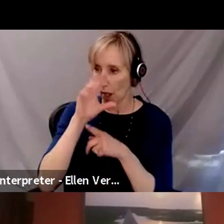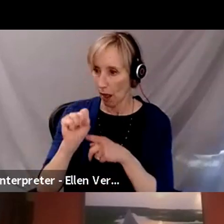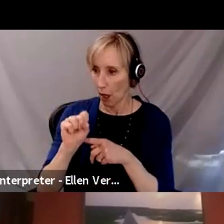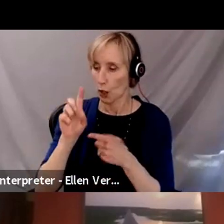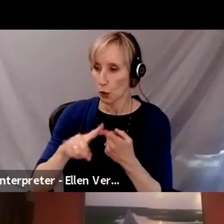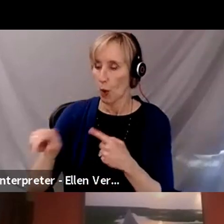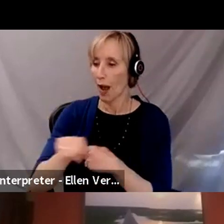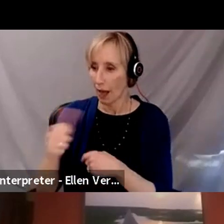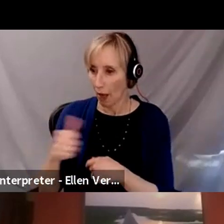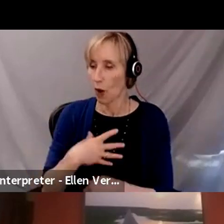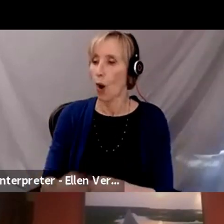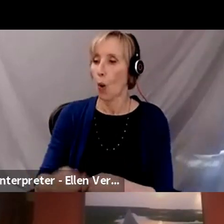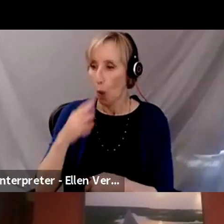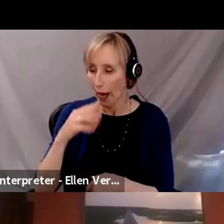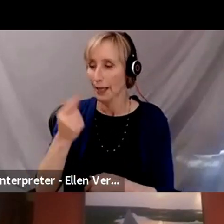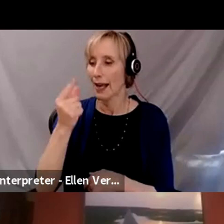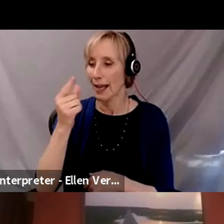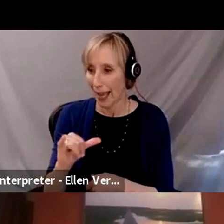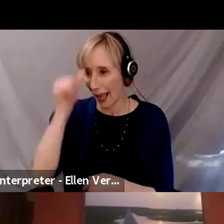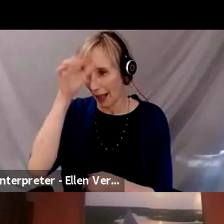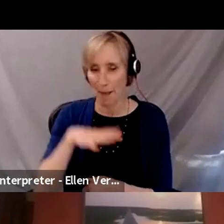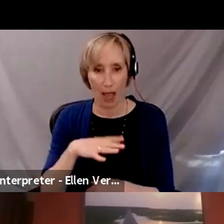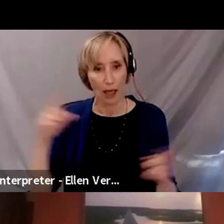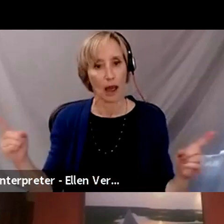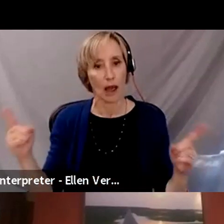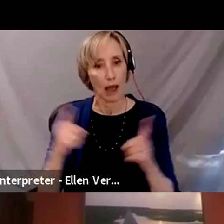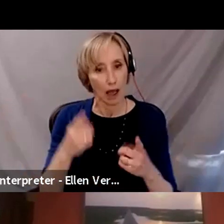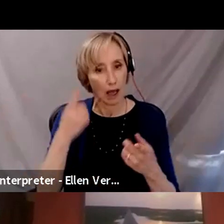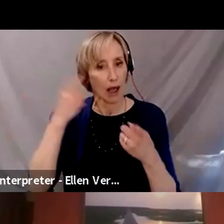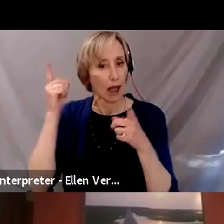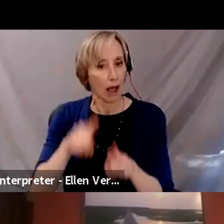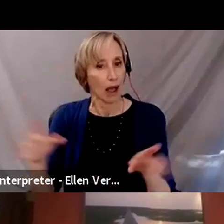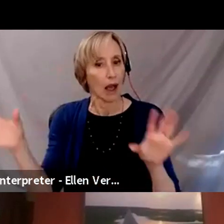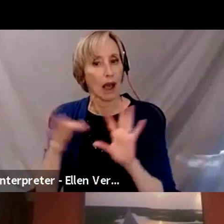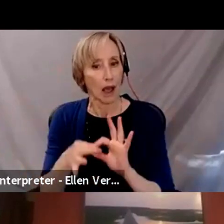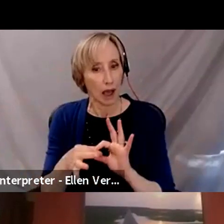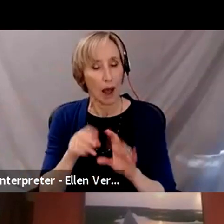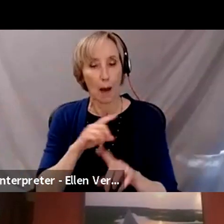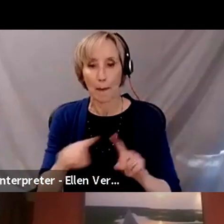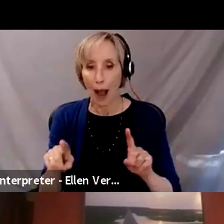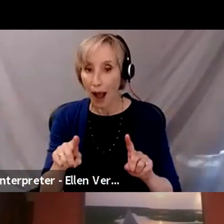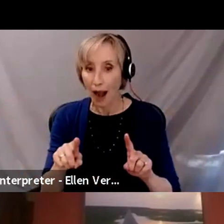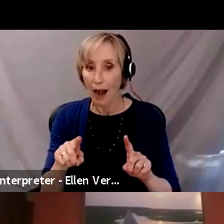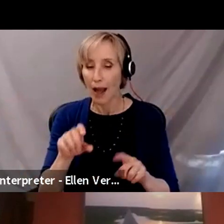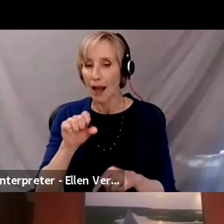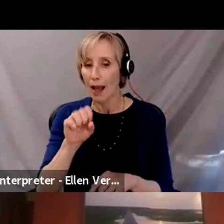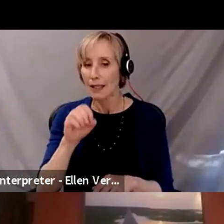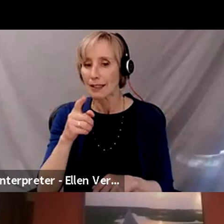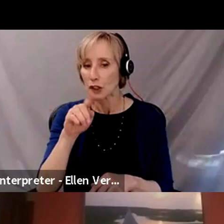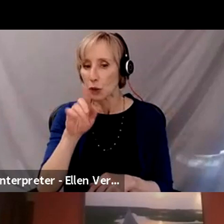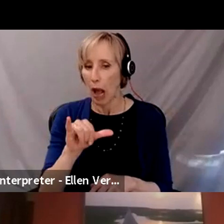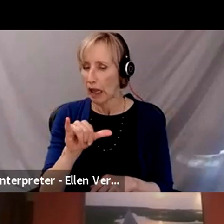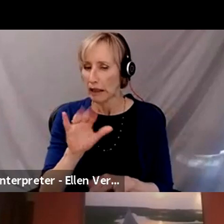And it's usually sensual without any form of expression of sexuality. And it is often